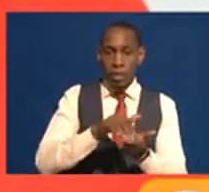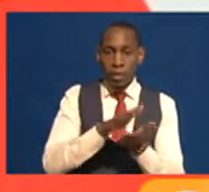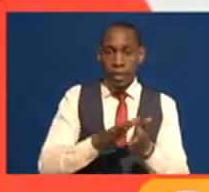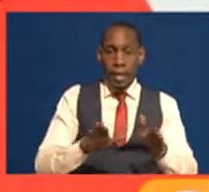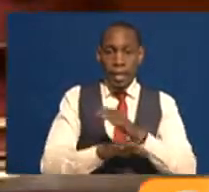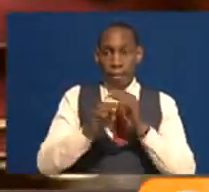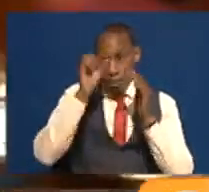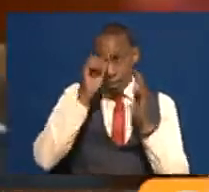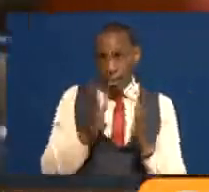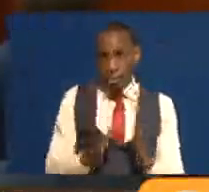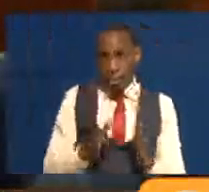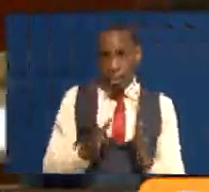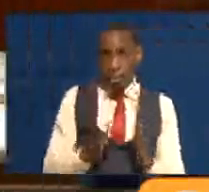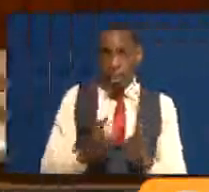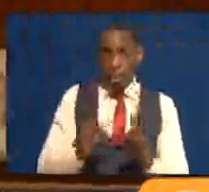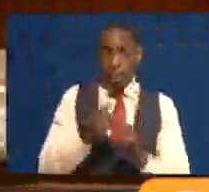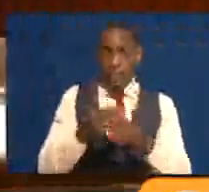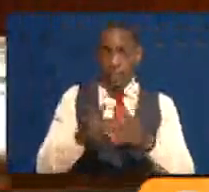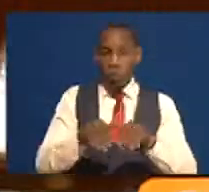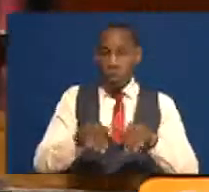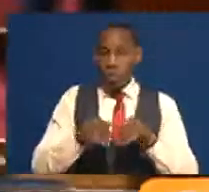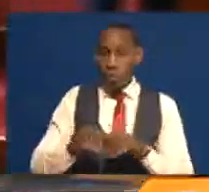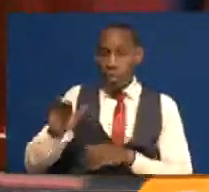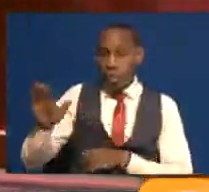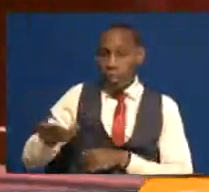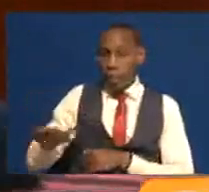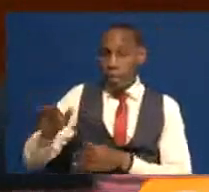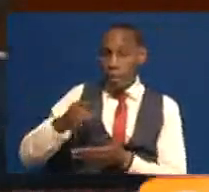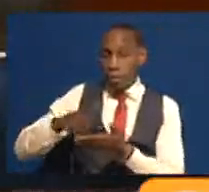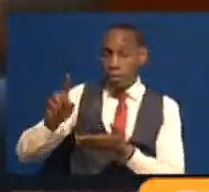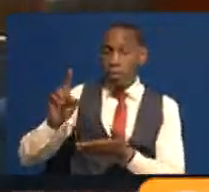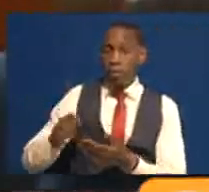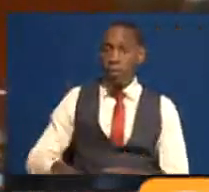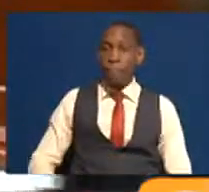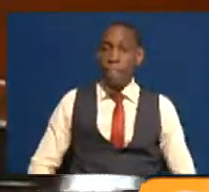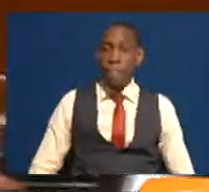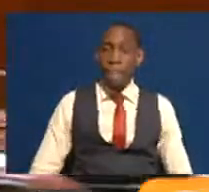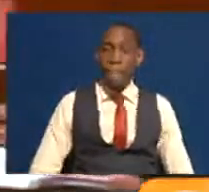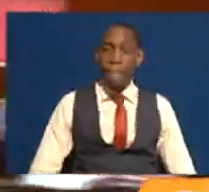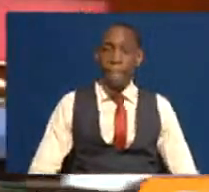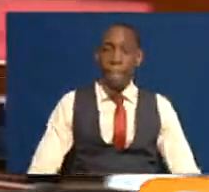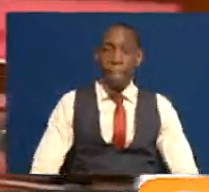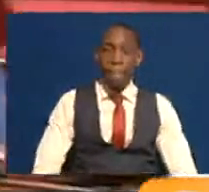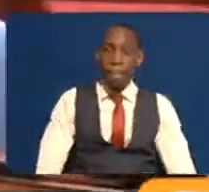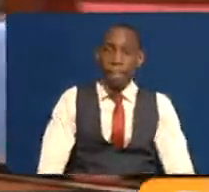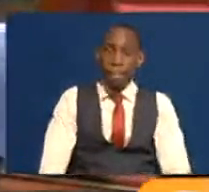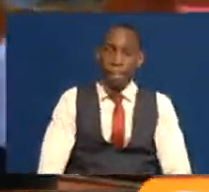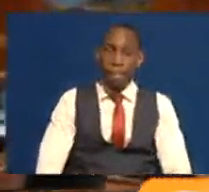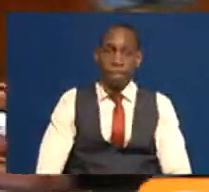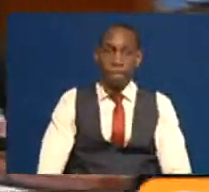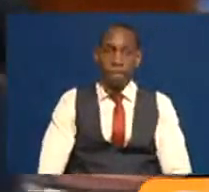Deputy Governor, subject to parliamentary approval. Seth Olale, Citizen TV, Nairobi.